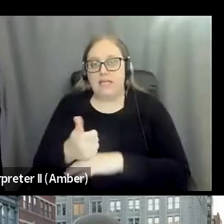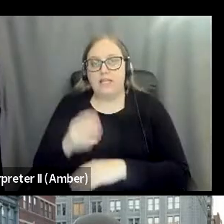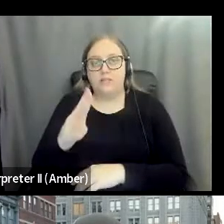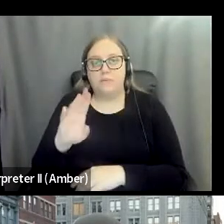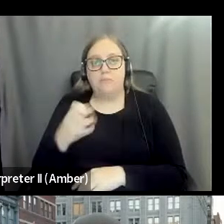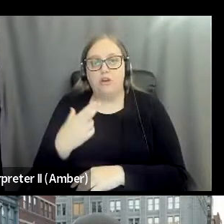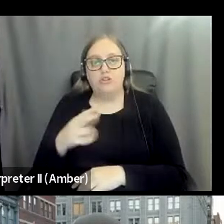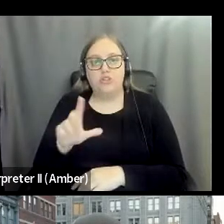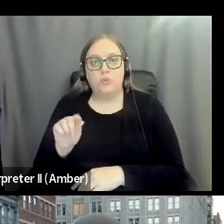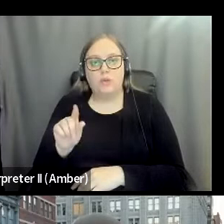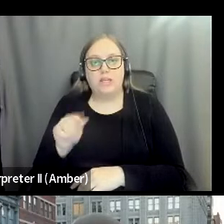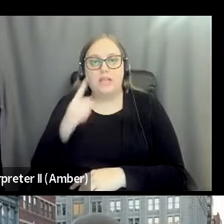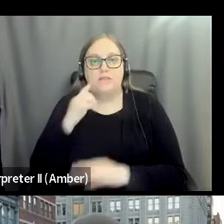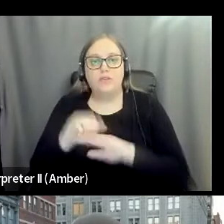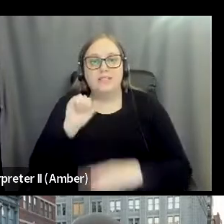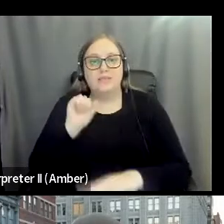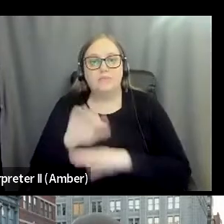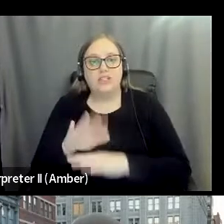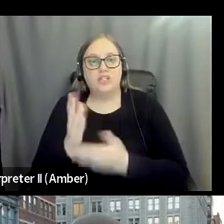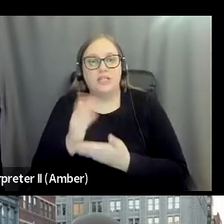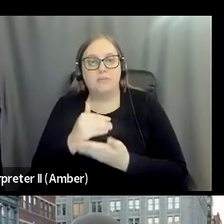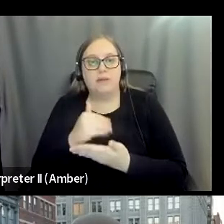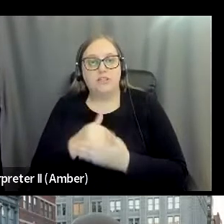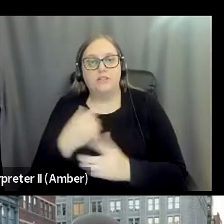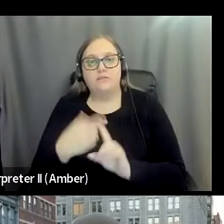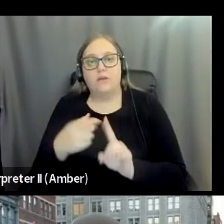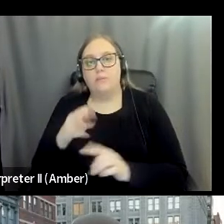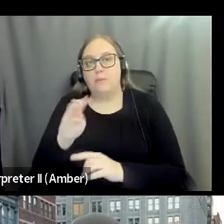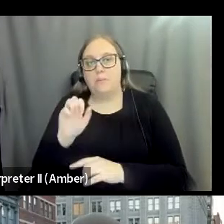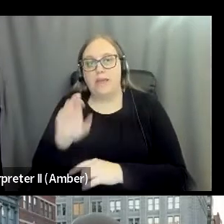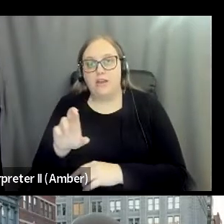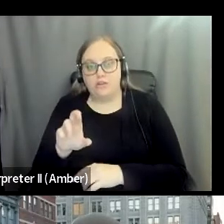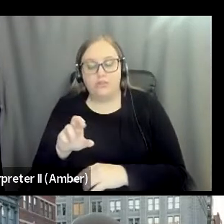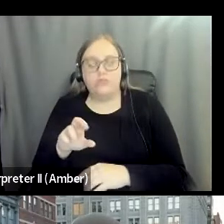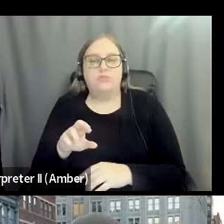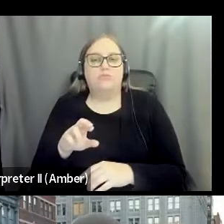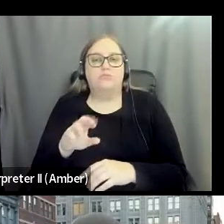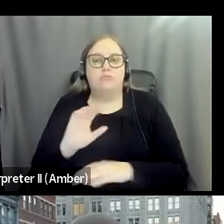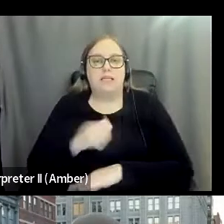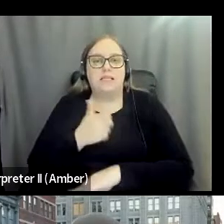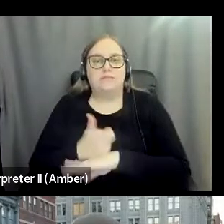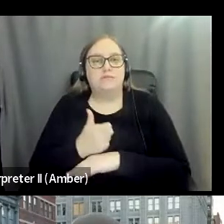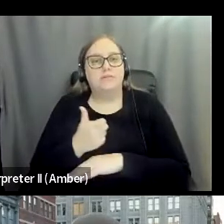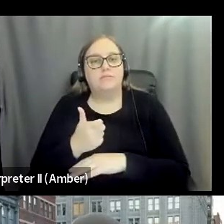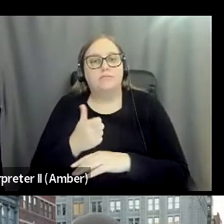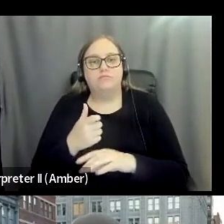20th, for submission of the budget by the mayor. It sets forth in detail